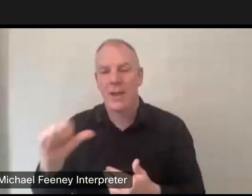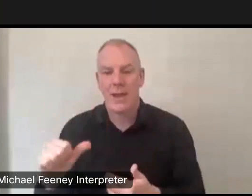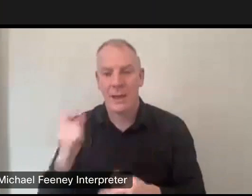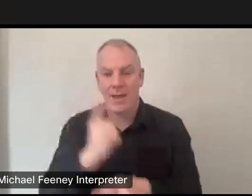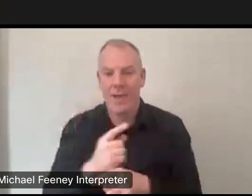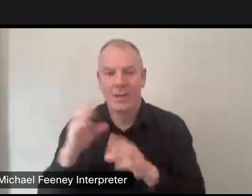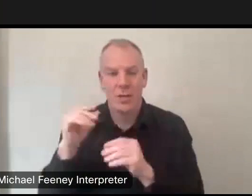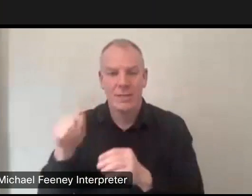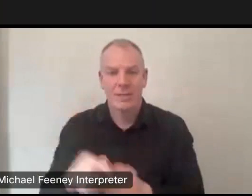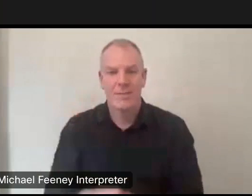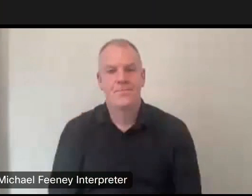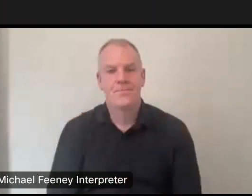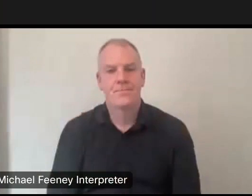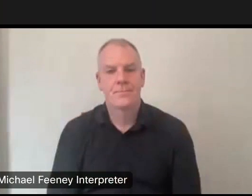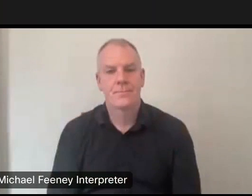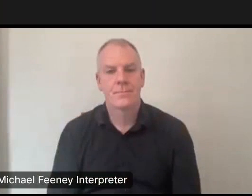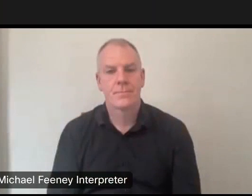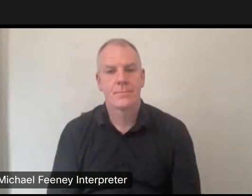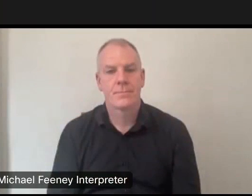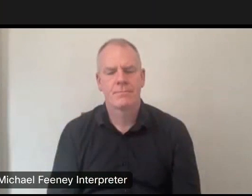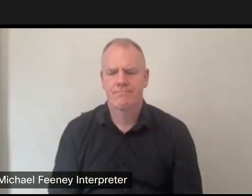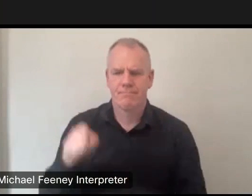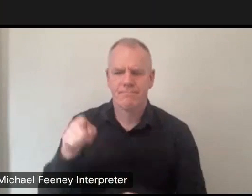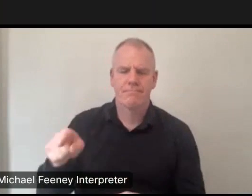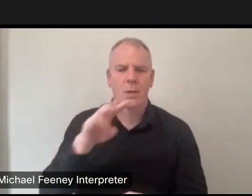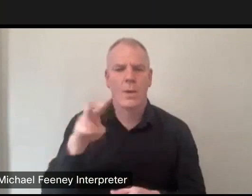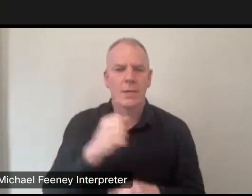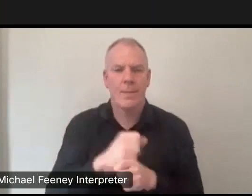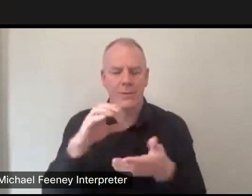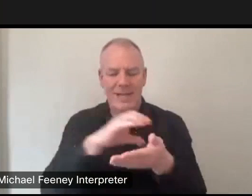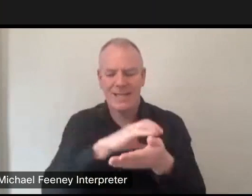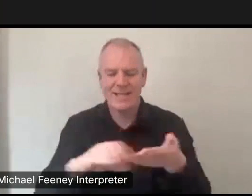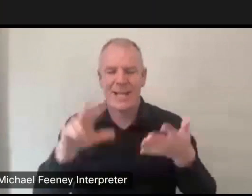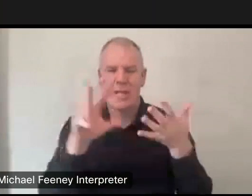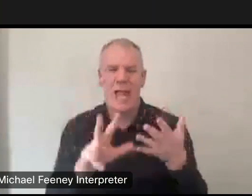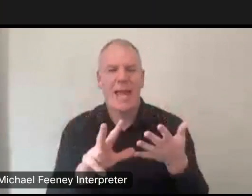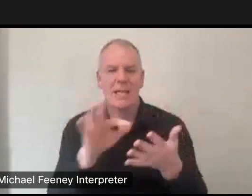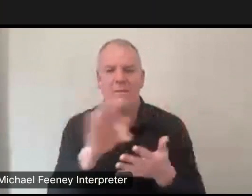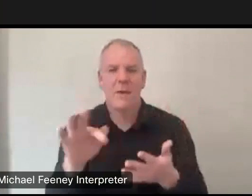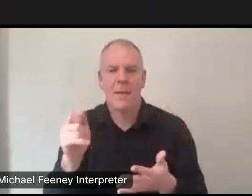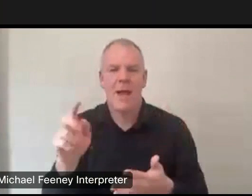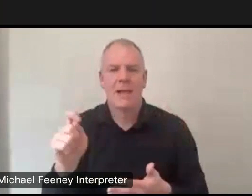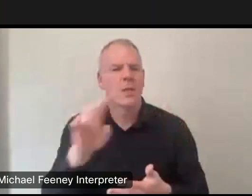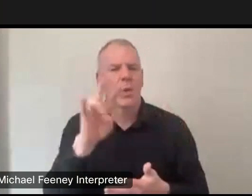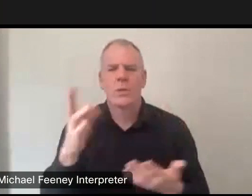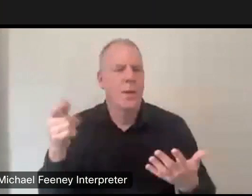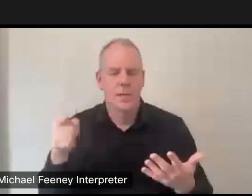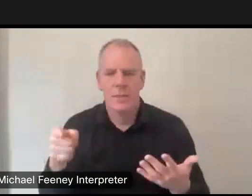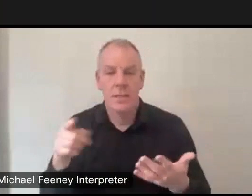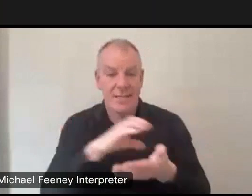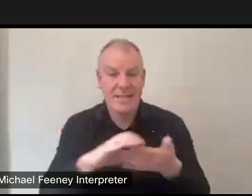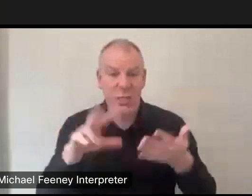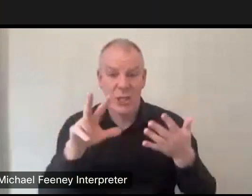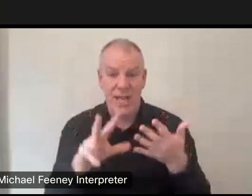chat. There's a question in looking for clarification on Section 8 of the Act. So the question is, does Section